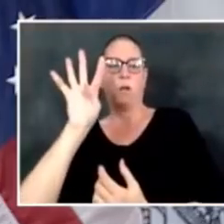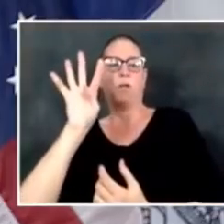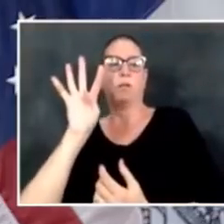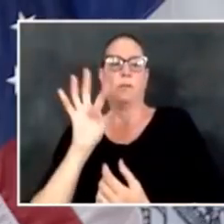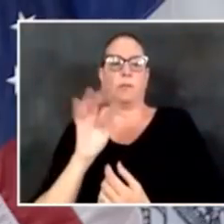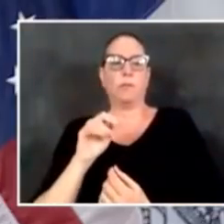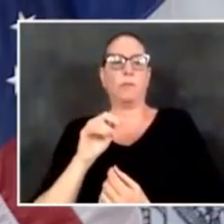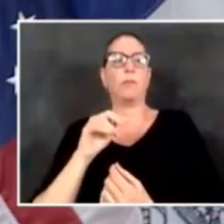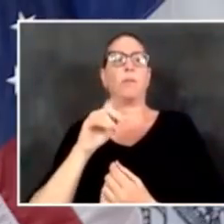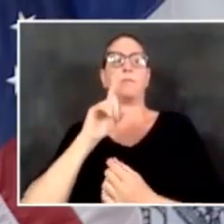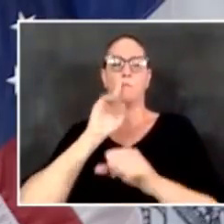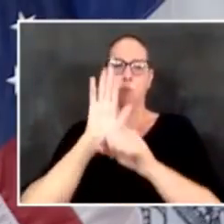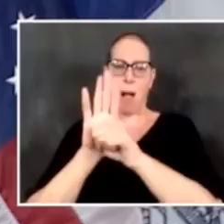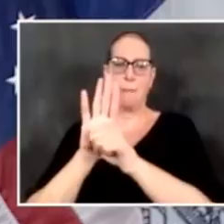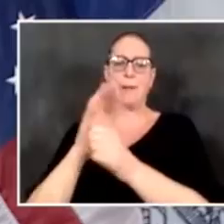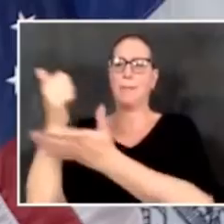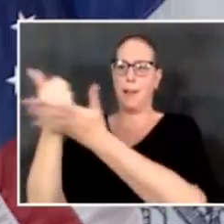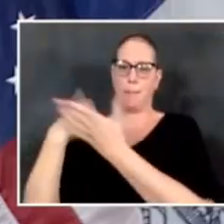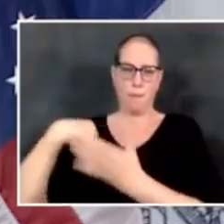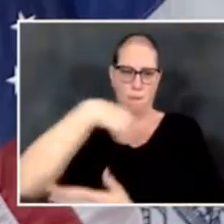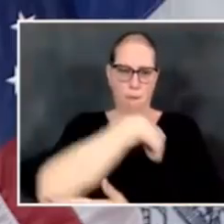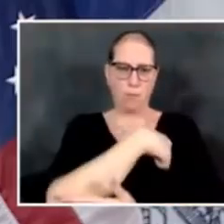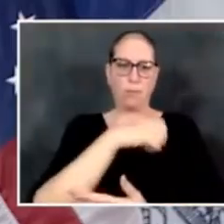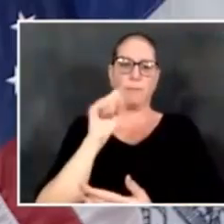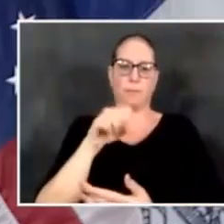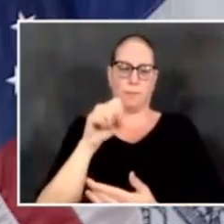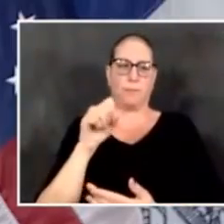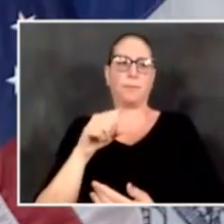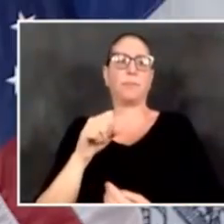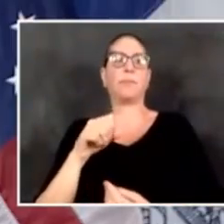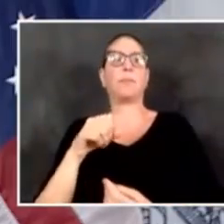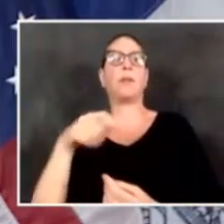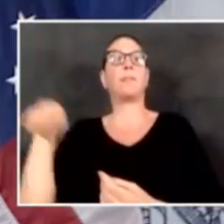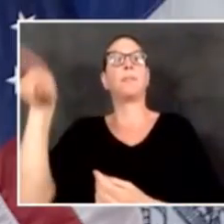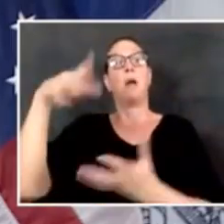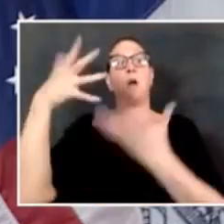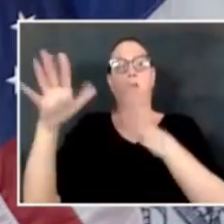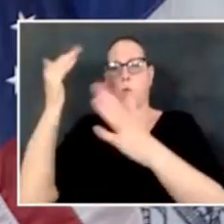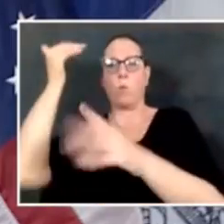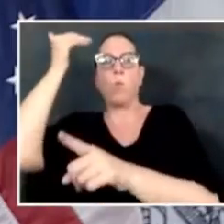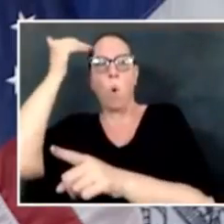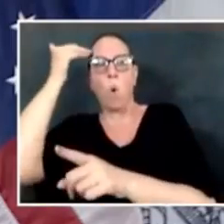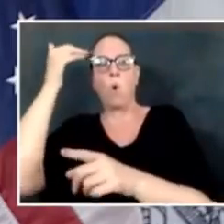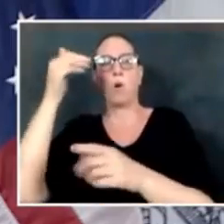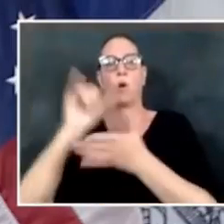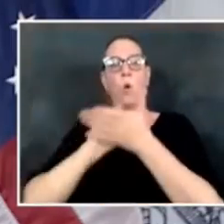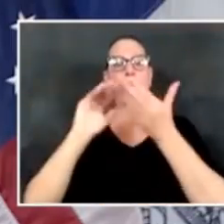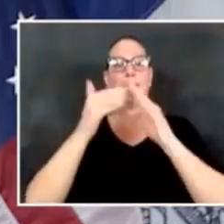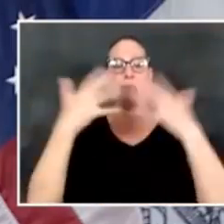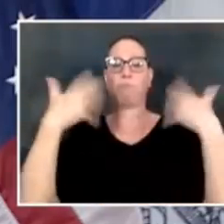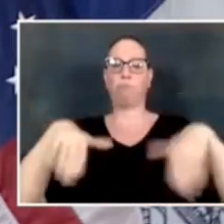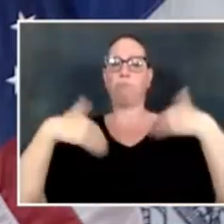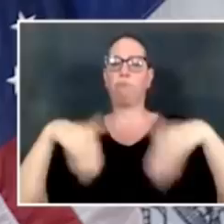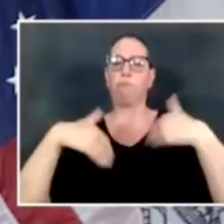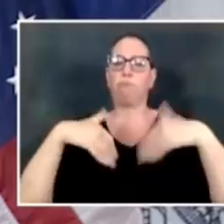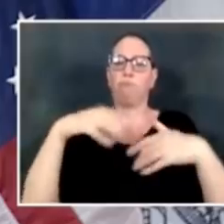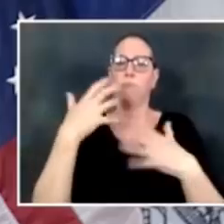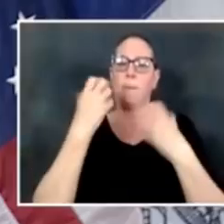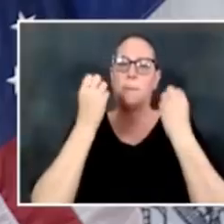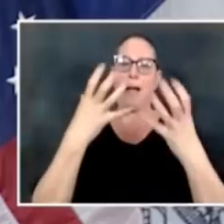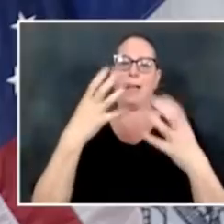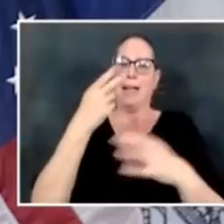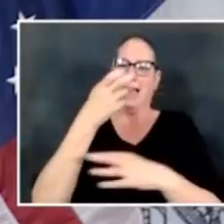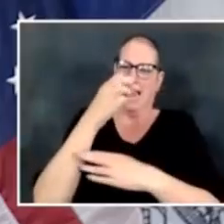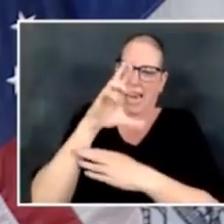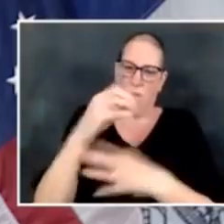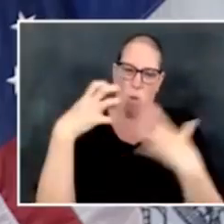their defense, this heroic city that has done so much in this crisis. We only need that helping hand so we can come back